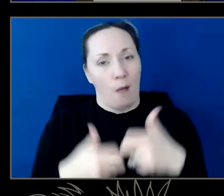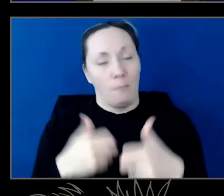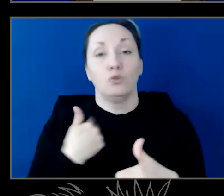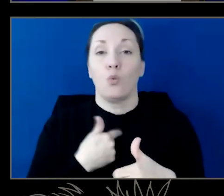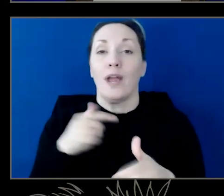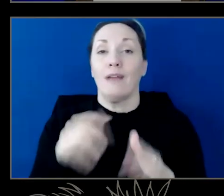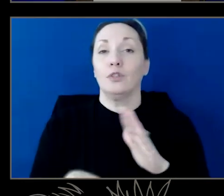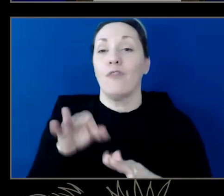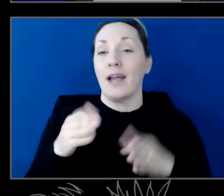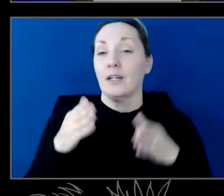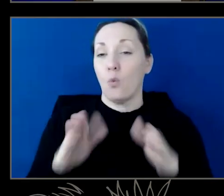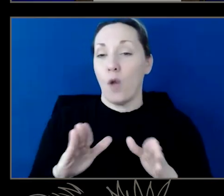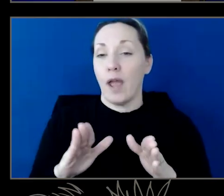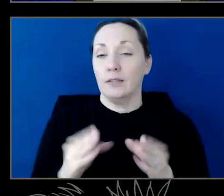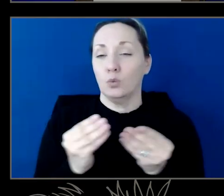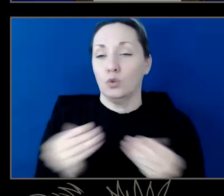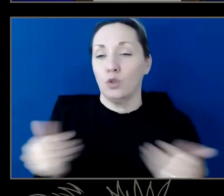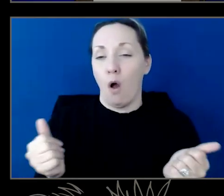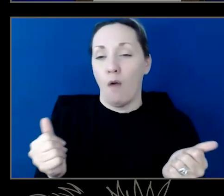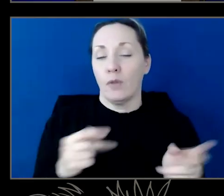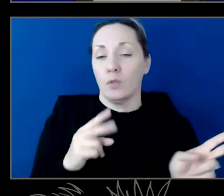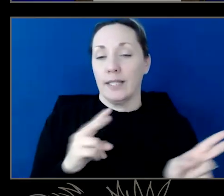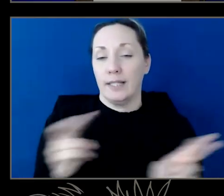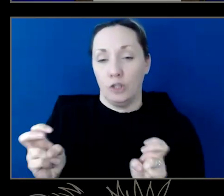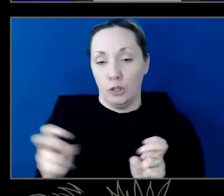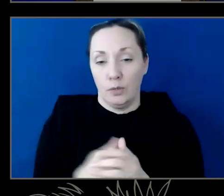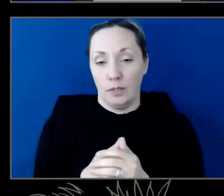to solve this issue.